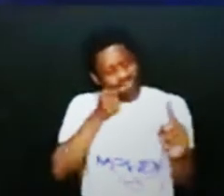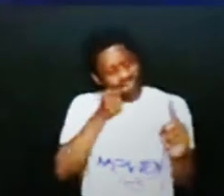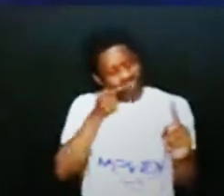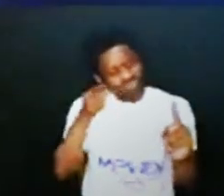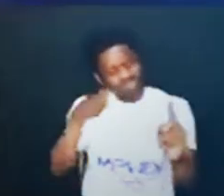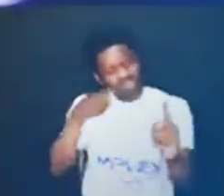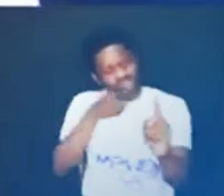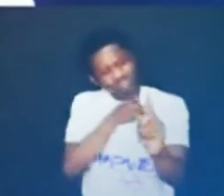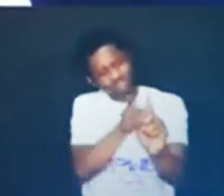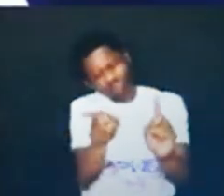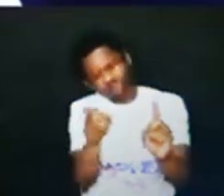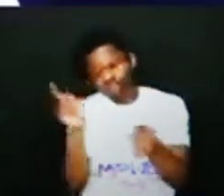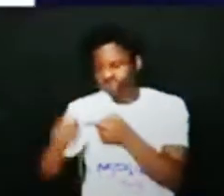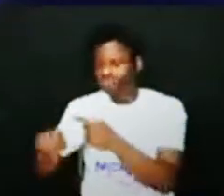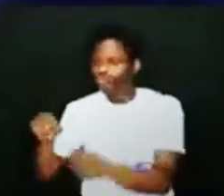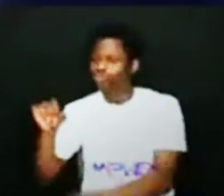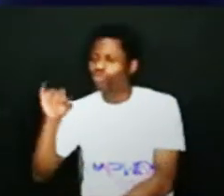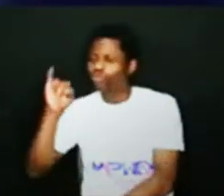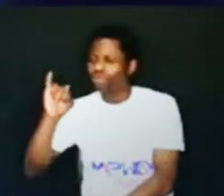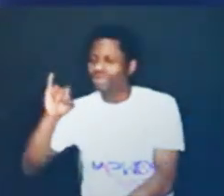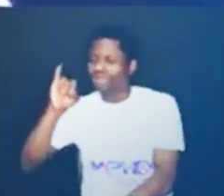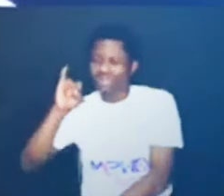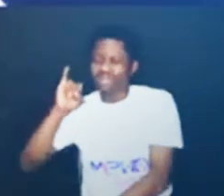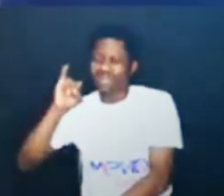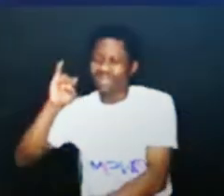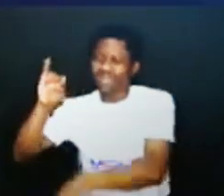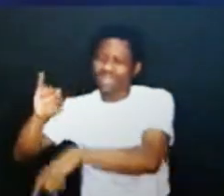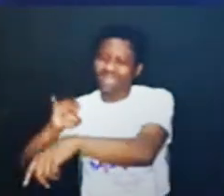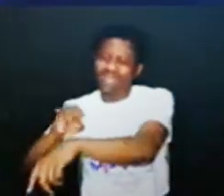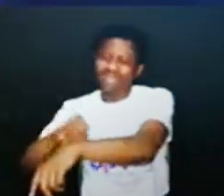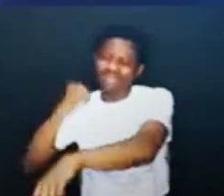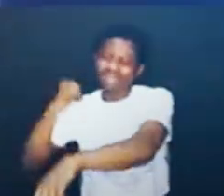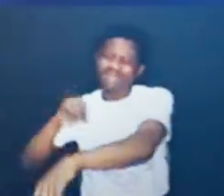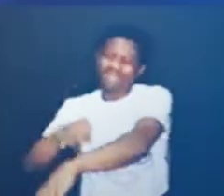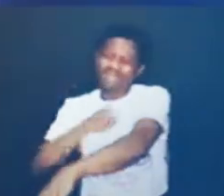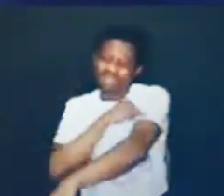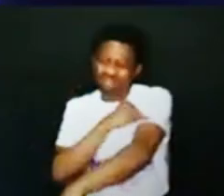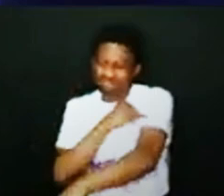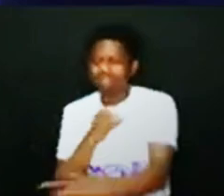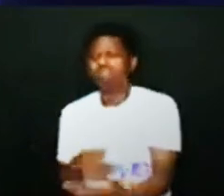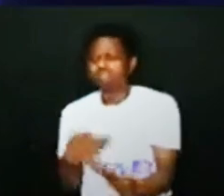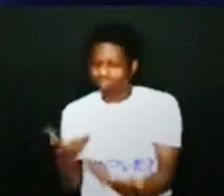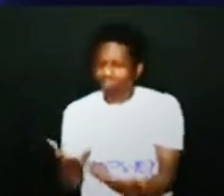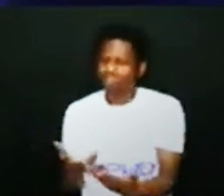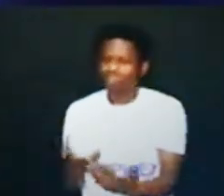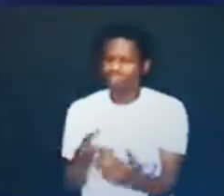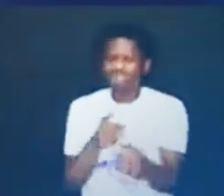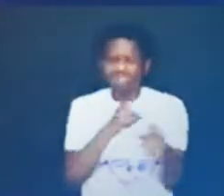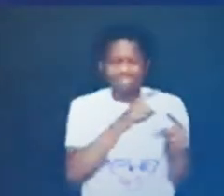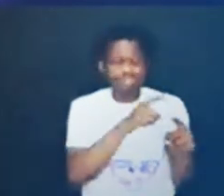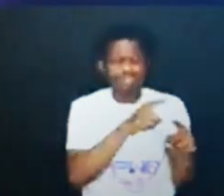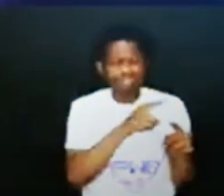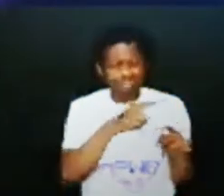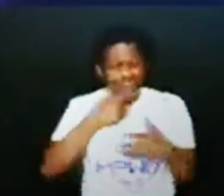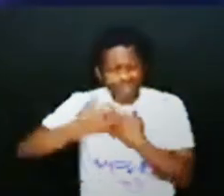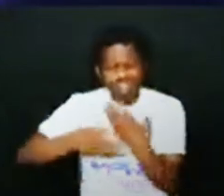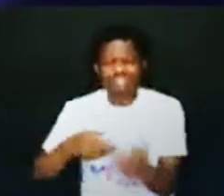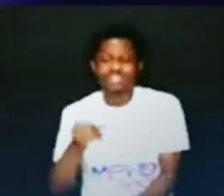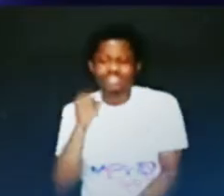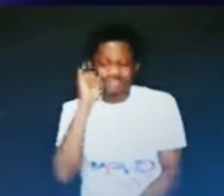he went to Jacob. Now 12 young men have been born into the same house.